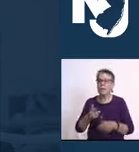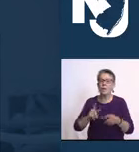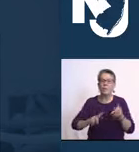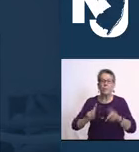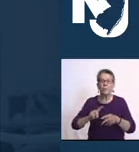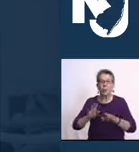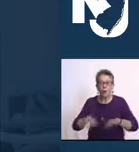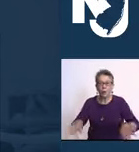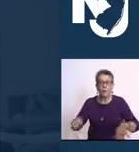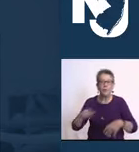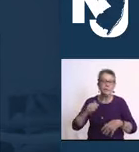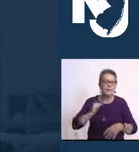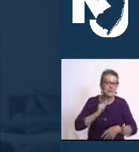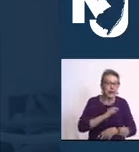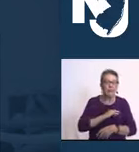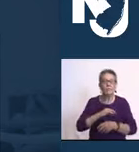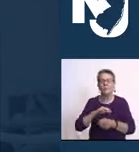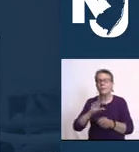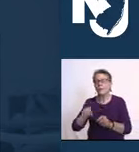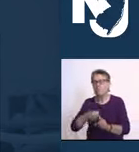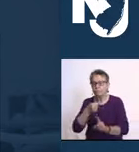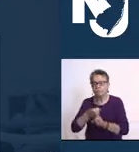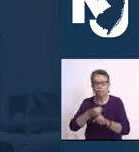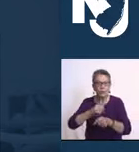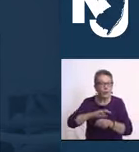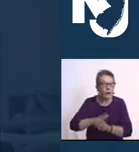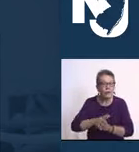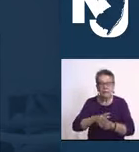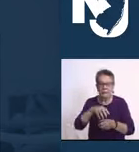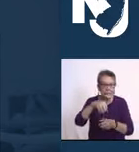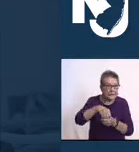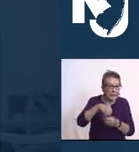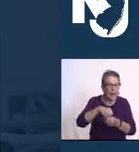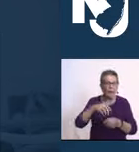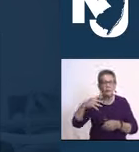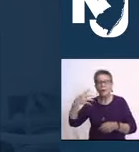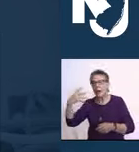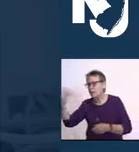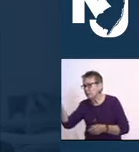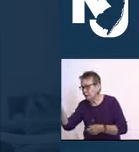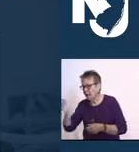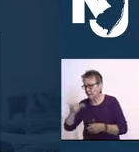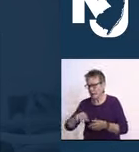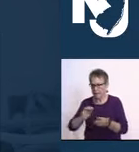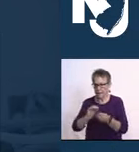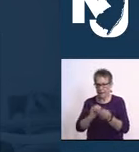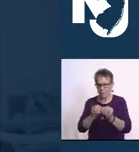else. It does not make that difference. Charlie, is that you? Nice to see you.